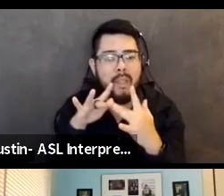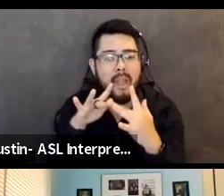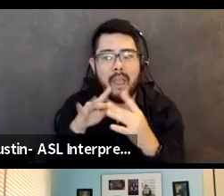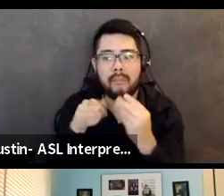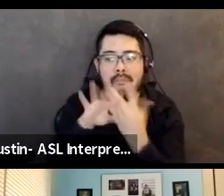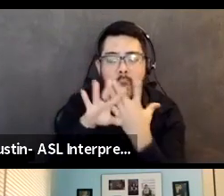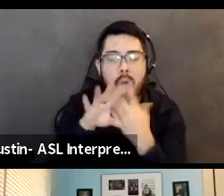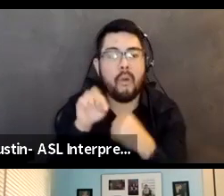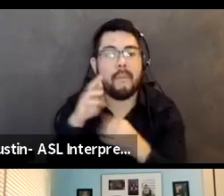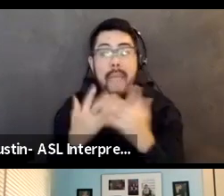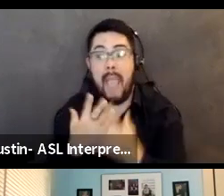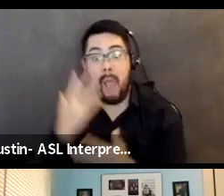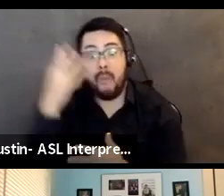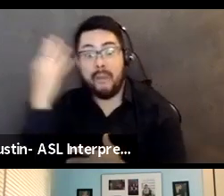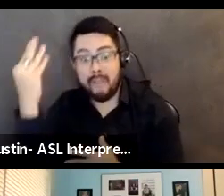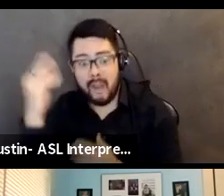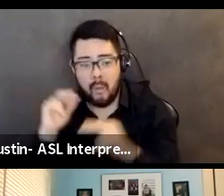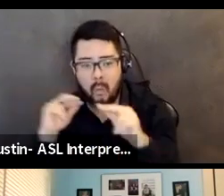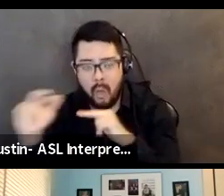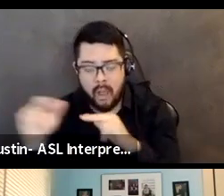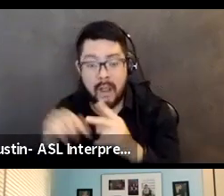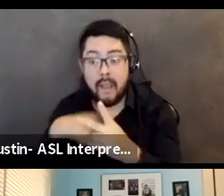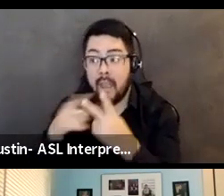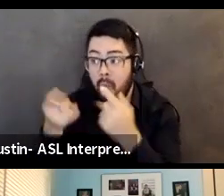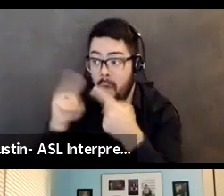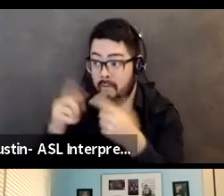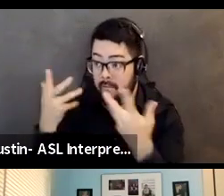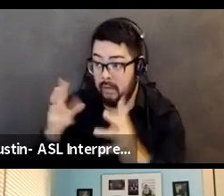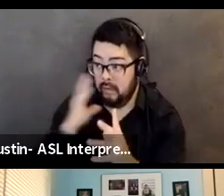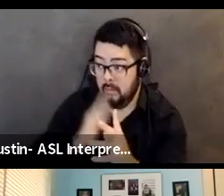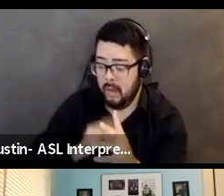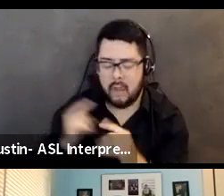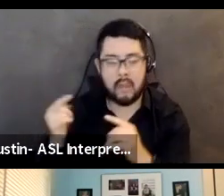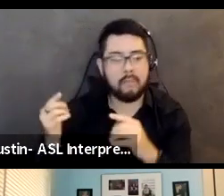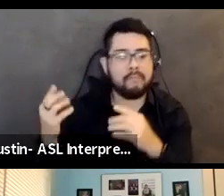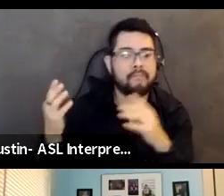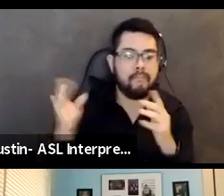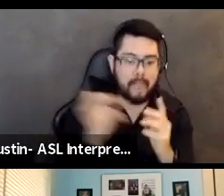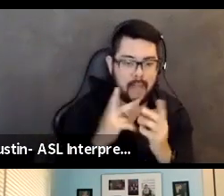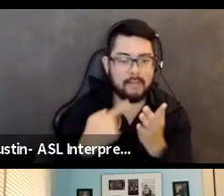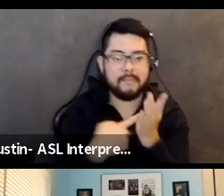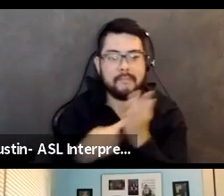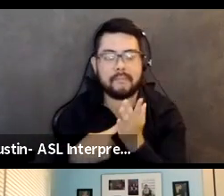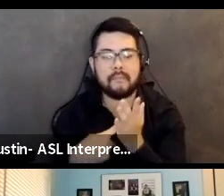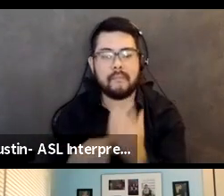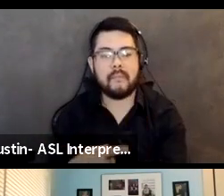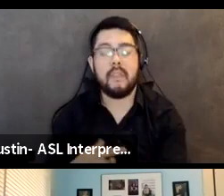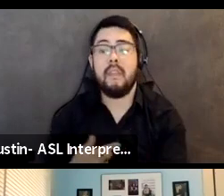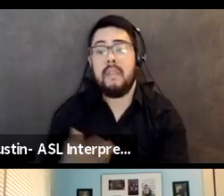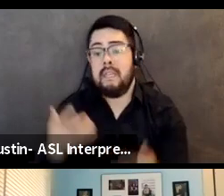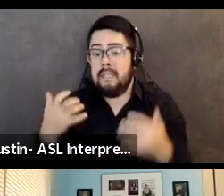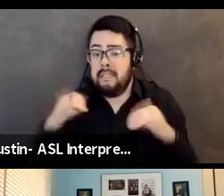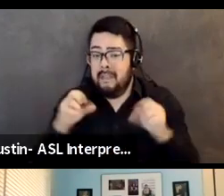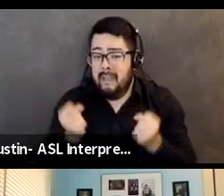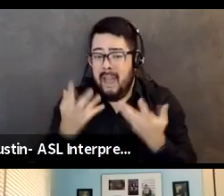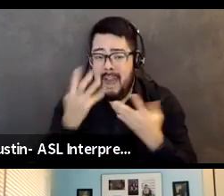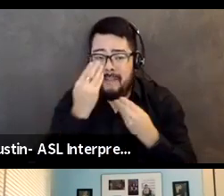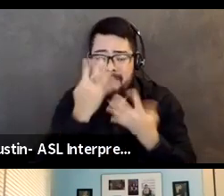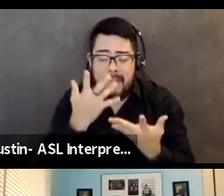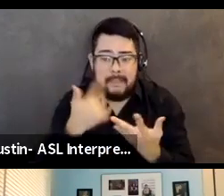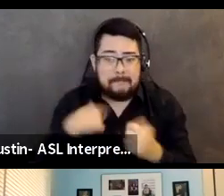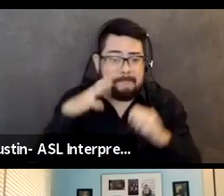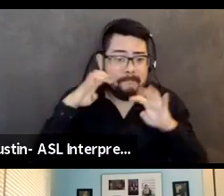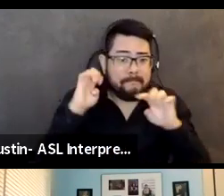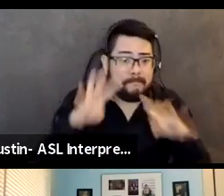then join the conversation at another moment there's a lot that we don't know about this but